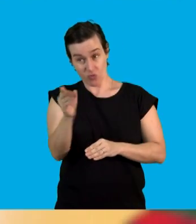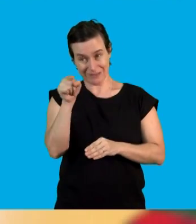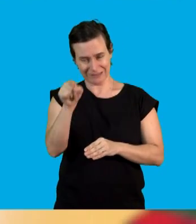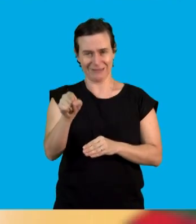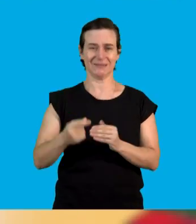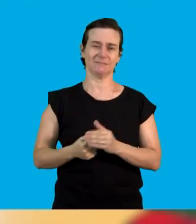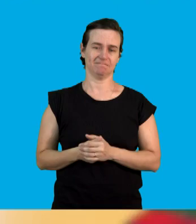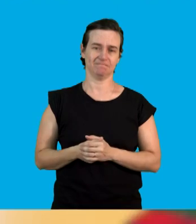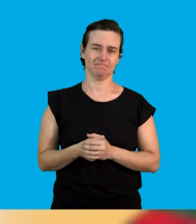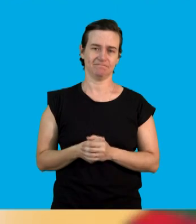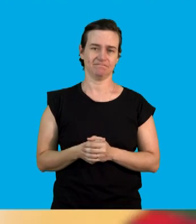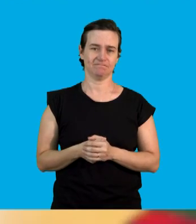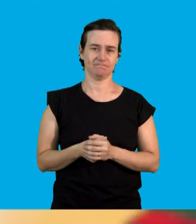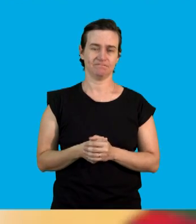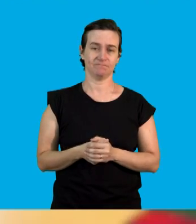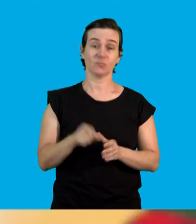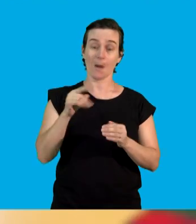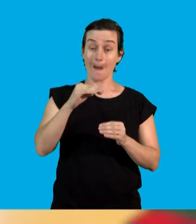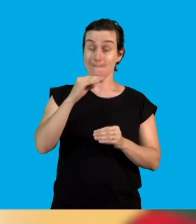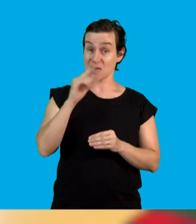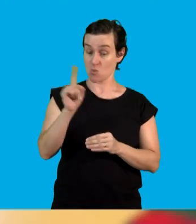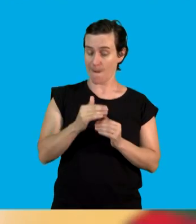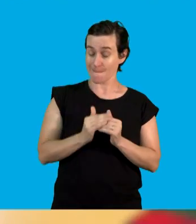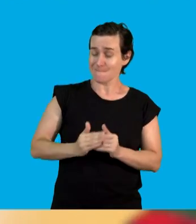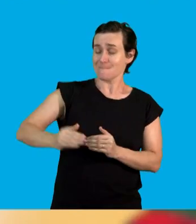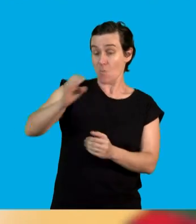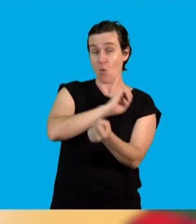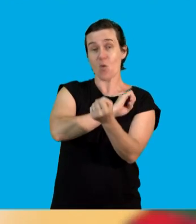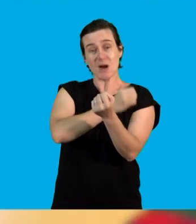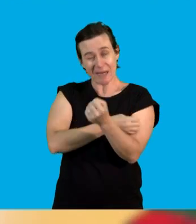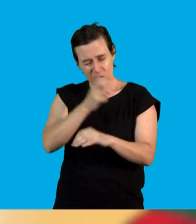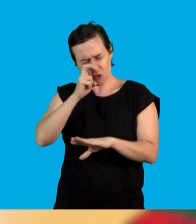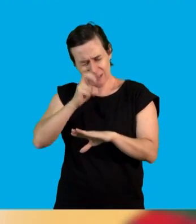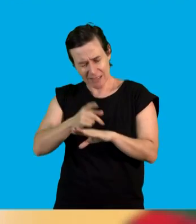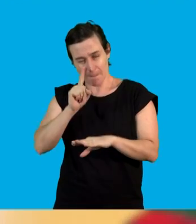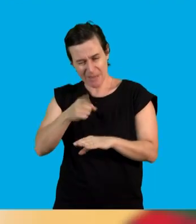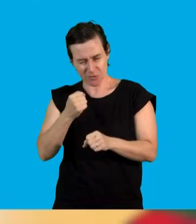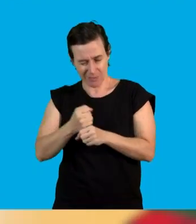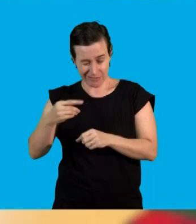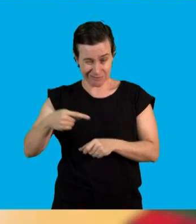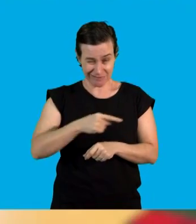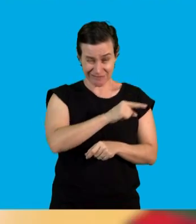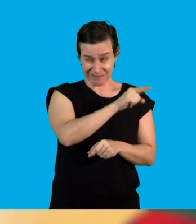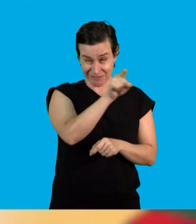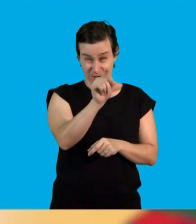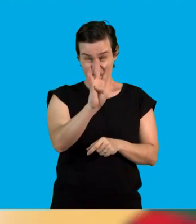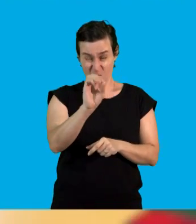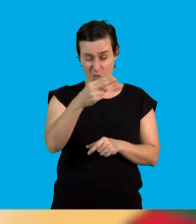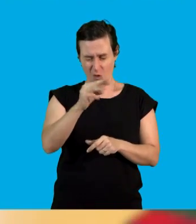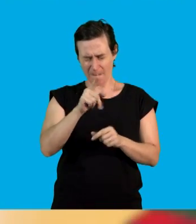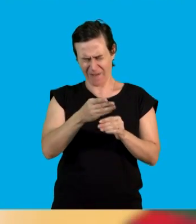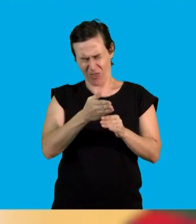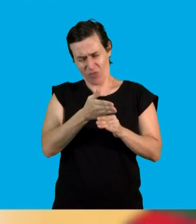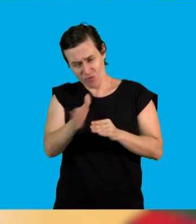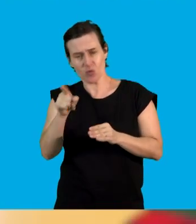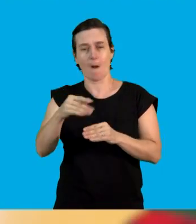particular resistor. So because of that, more energy is going to be required to push the electrons from one point to the other point.